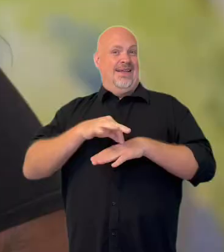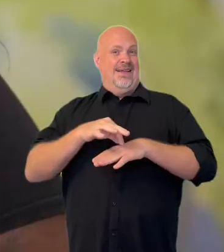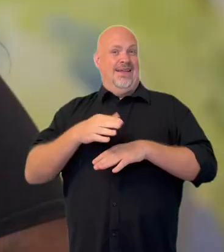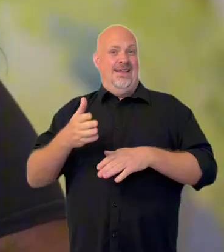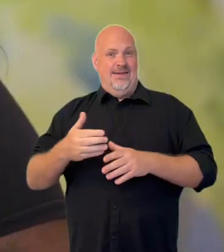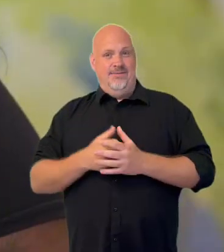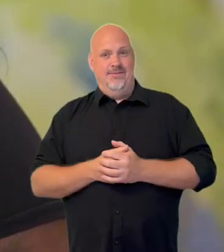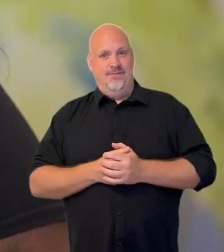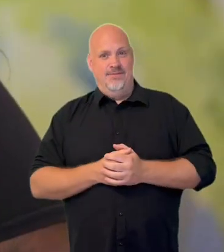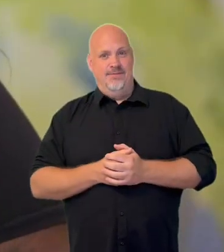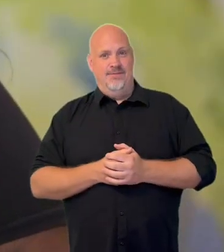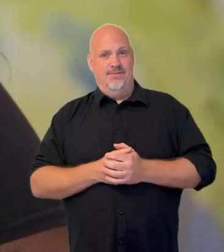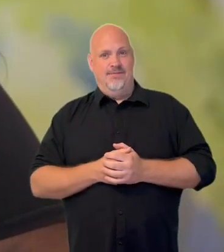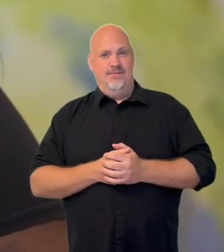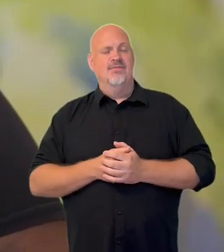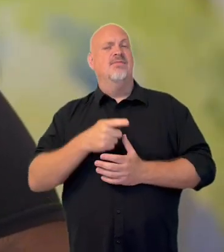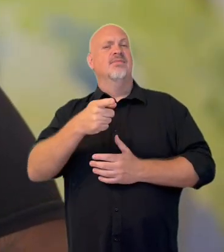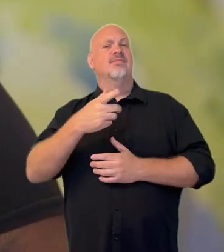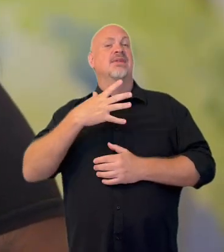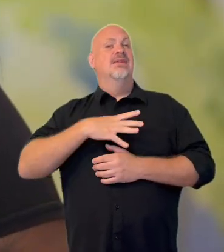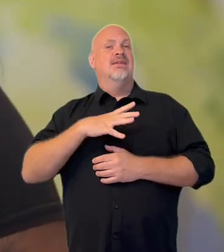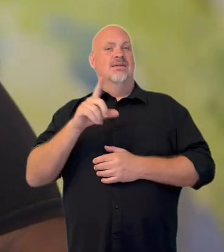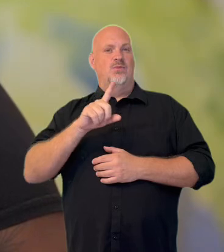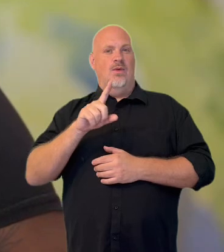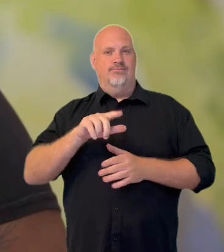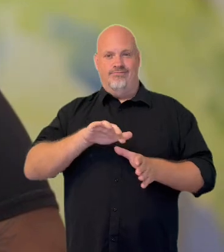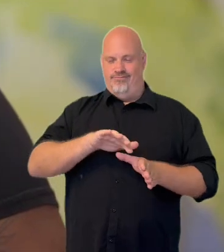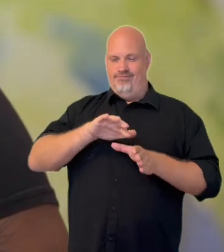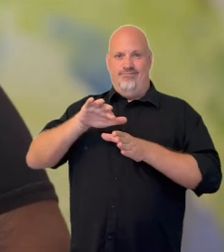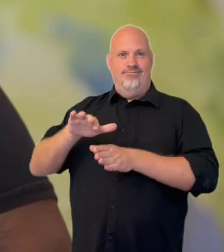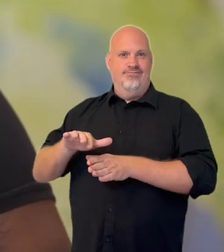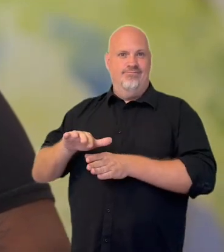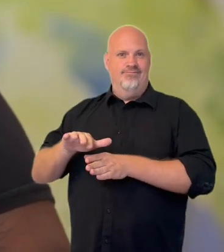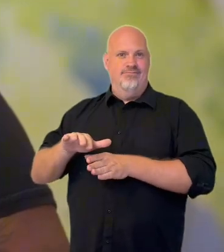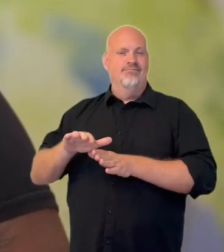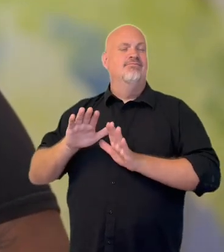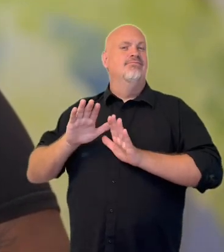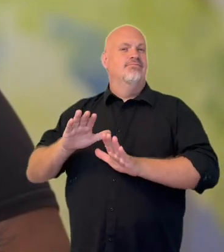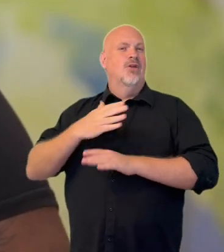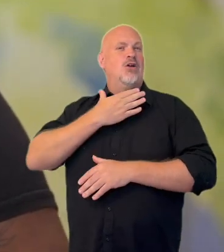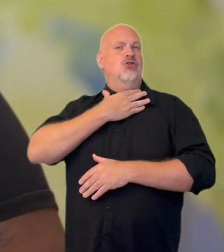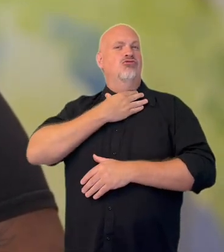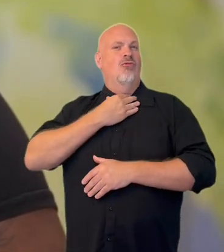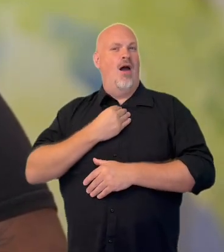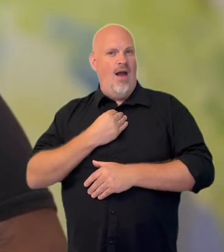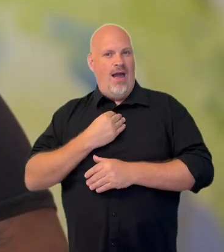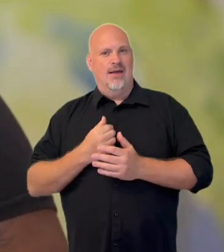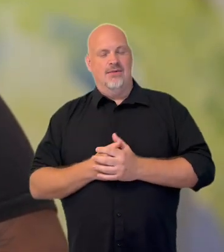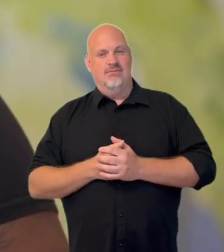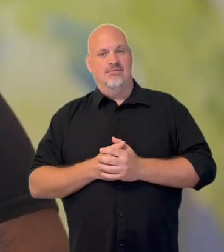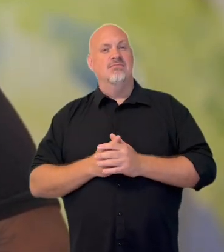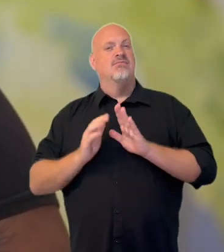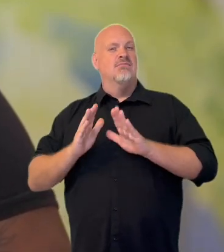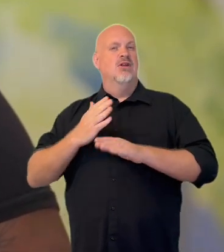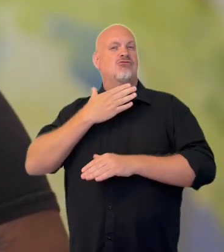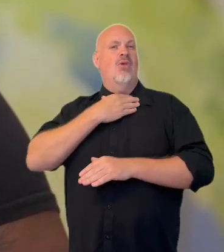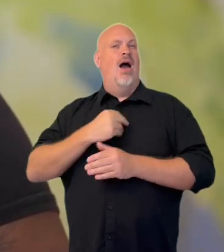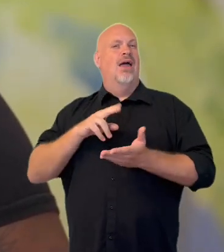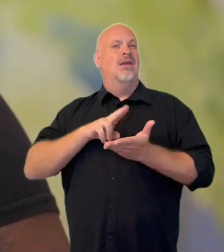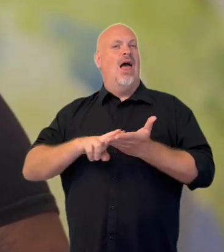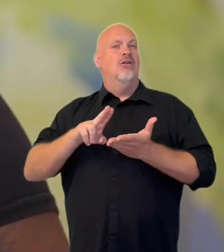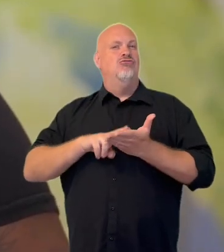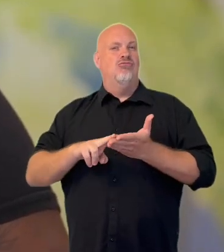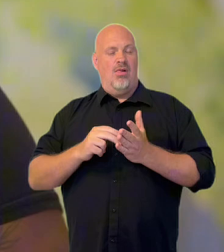And what you want to do is put those to side and let them dry. You can either let them dry naturally or use